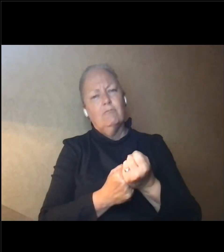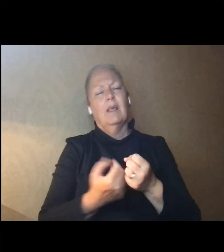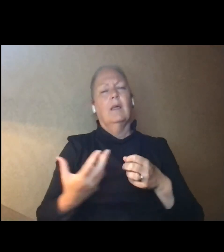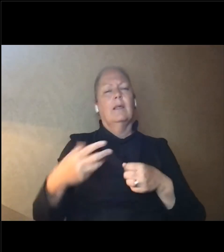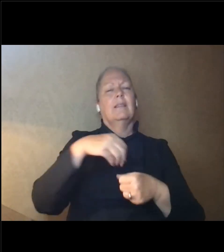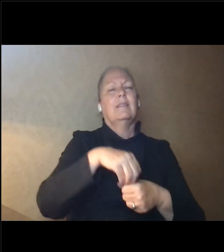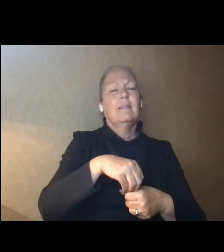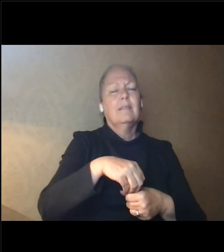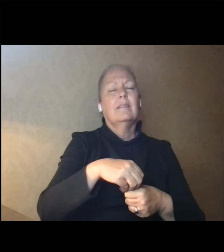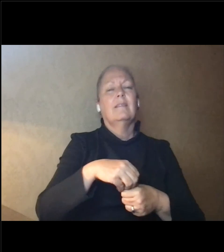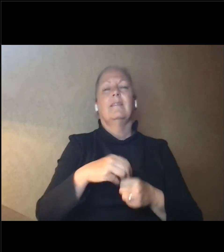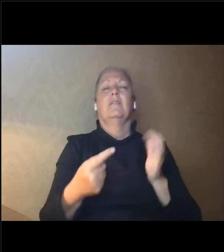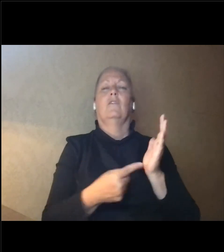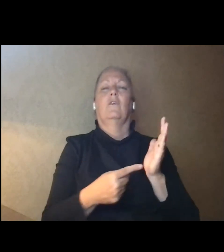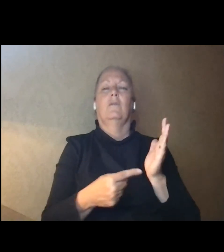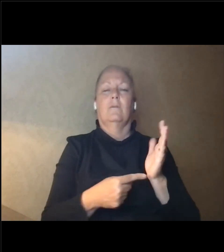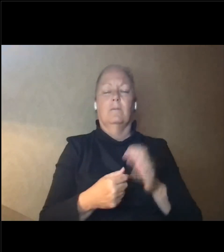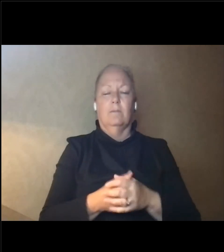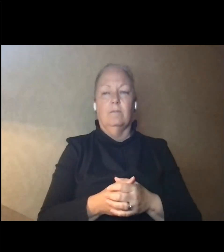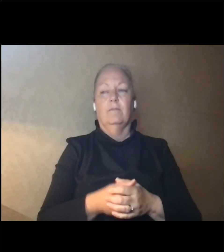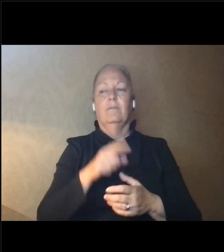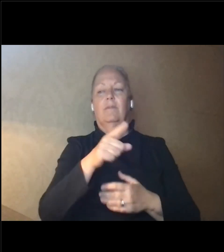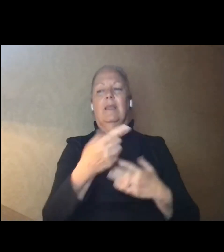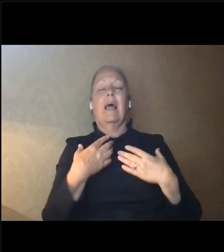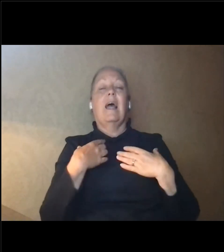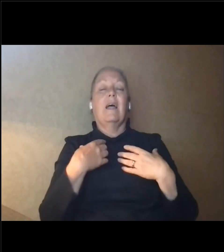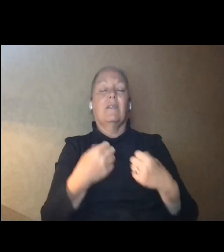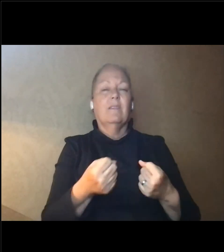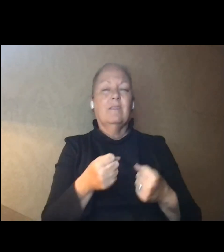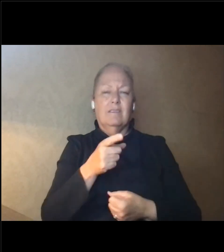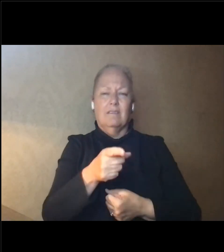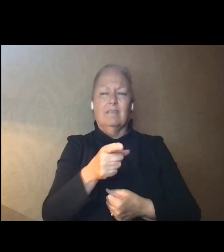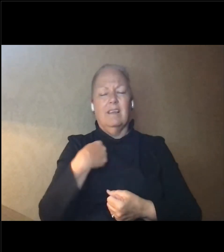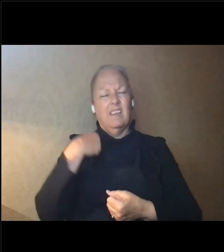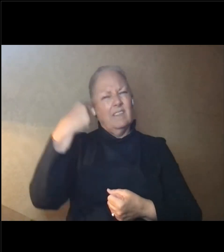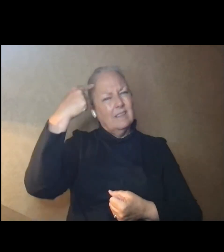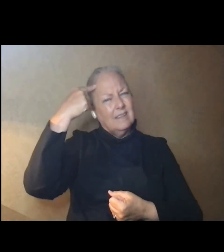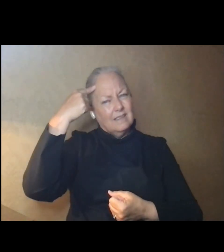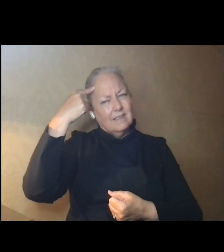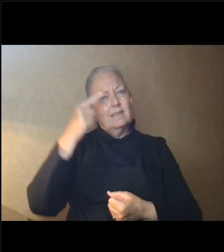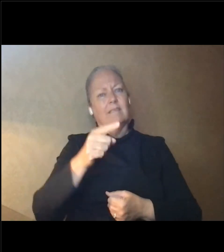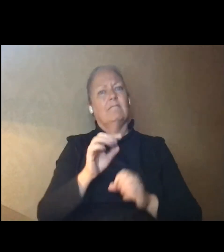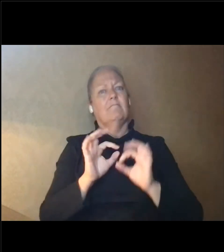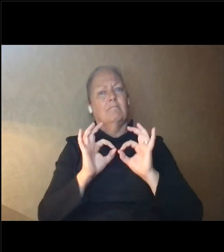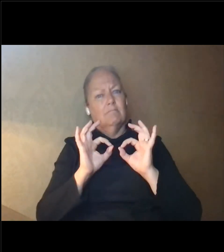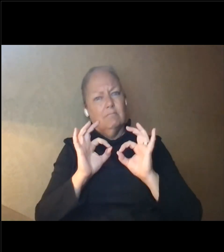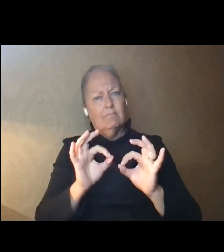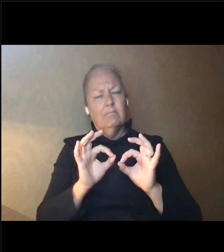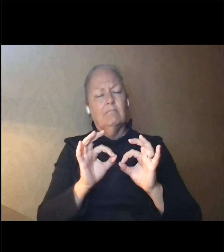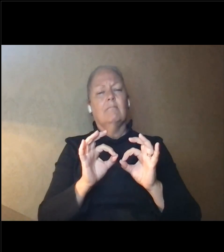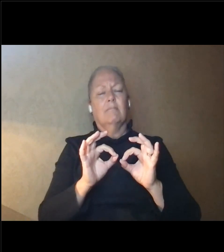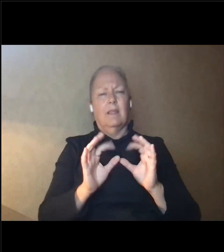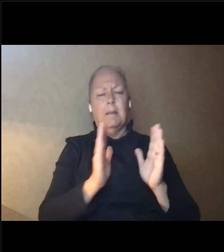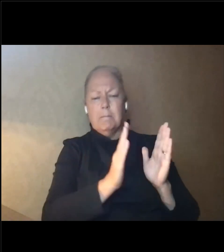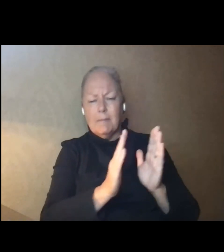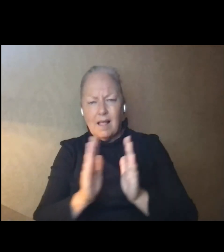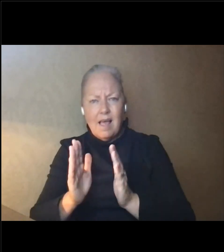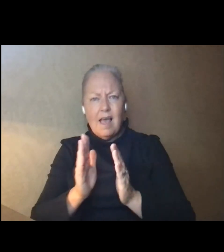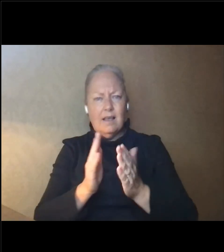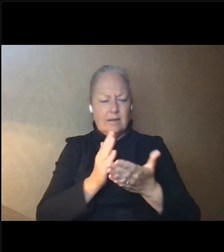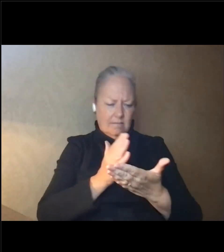has launched the Rehabilitation in Health System Guide for Action, and I think it is an excellent roadmap for the countries to